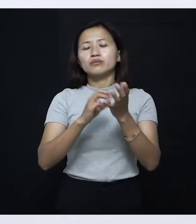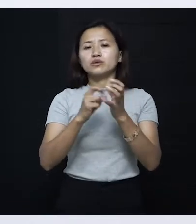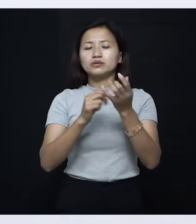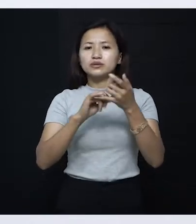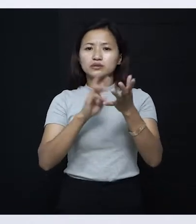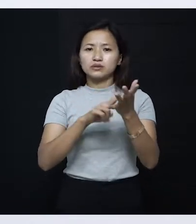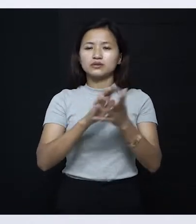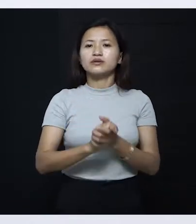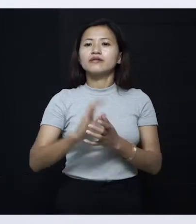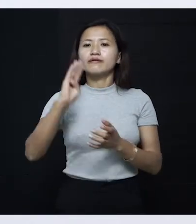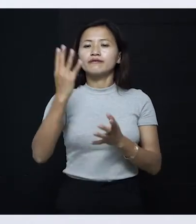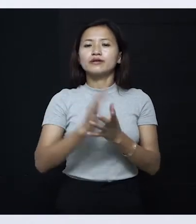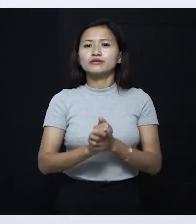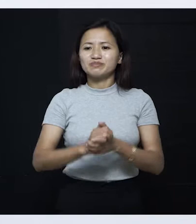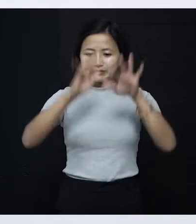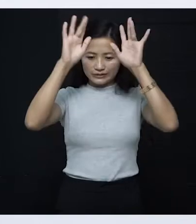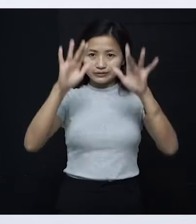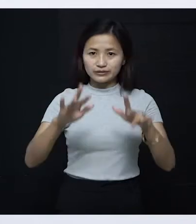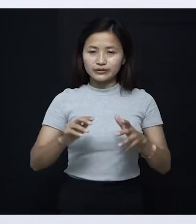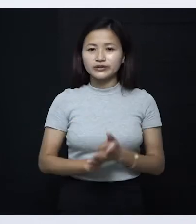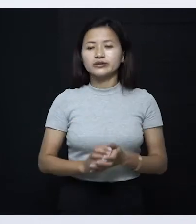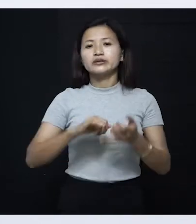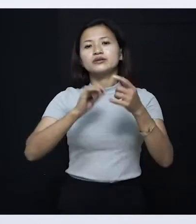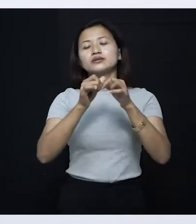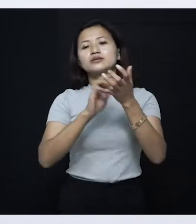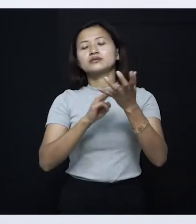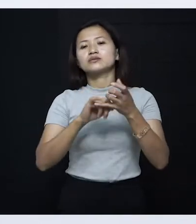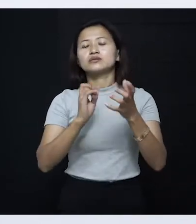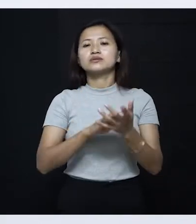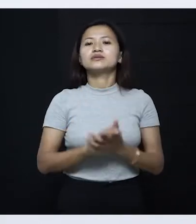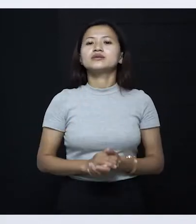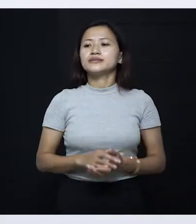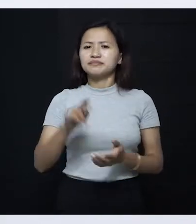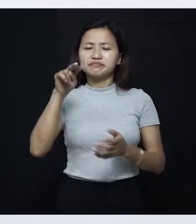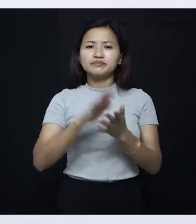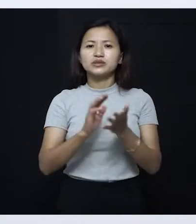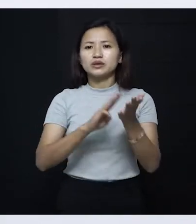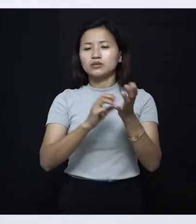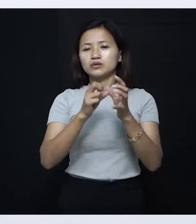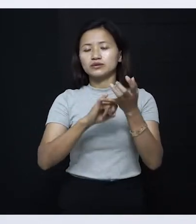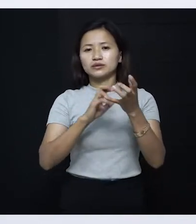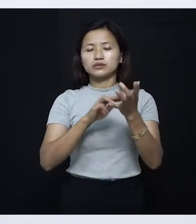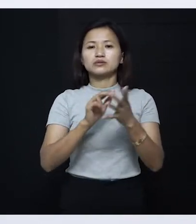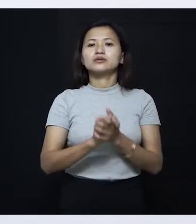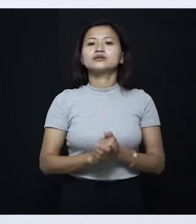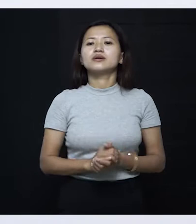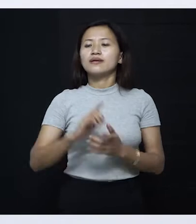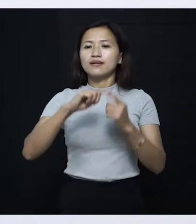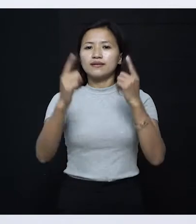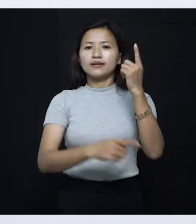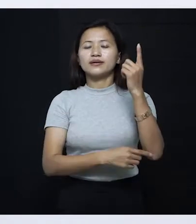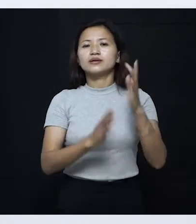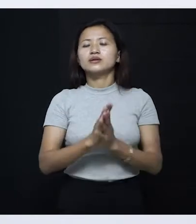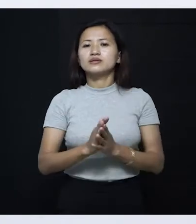4th one, we call it as rainy season. Rainy season, that means monsoon. And the last season, that is